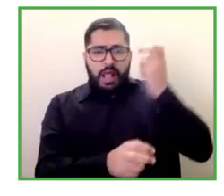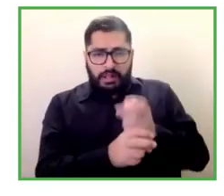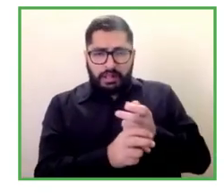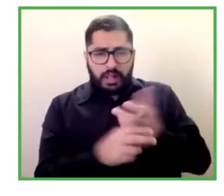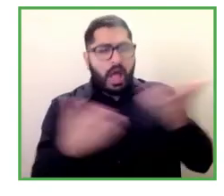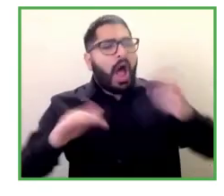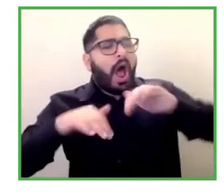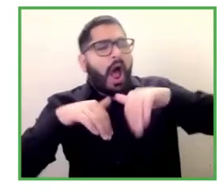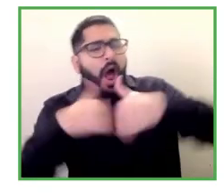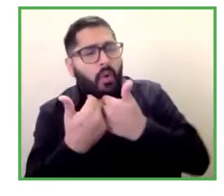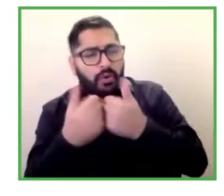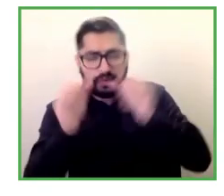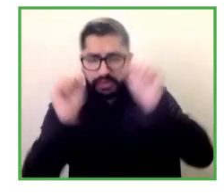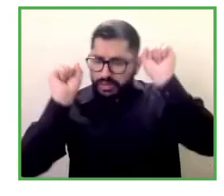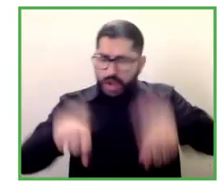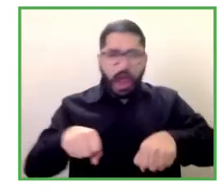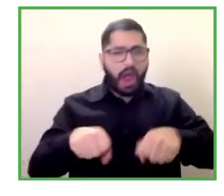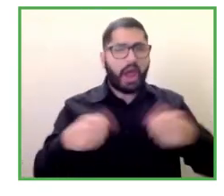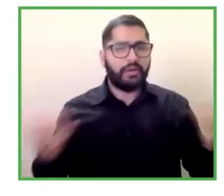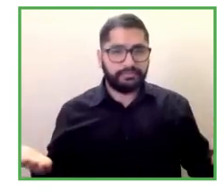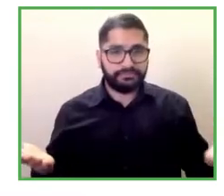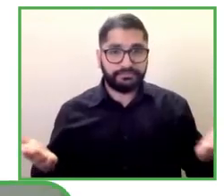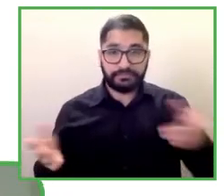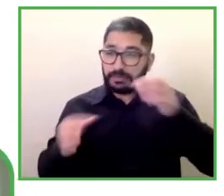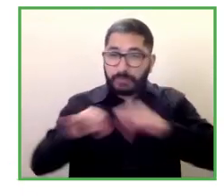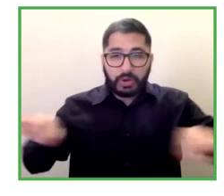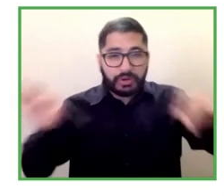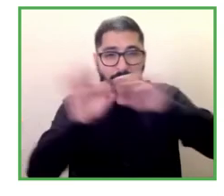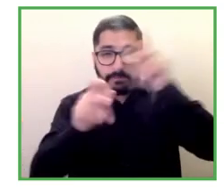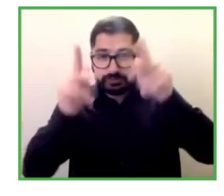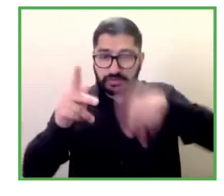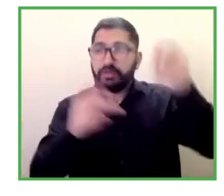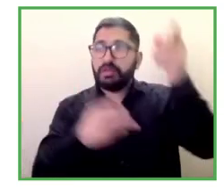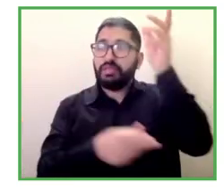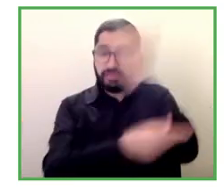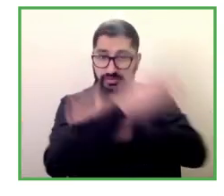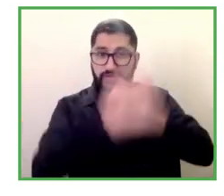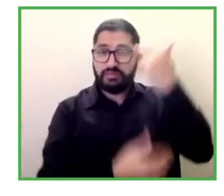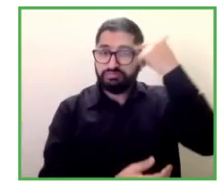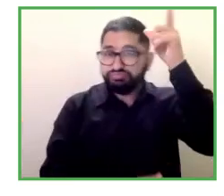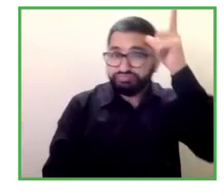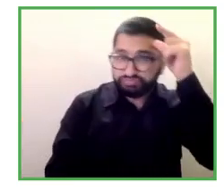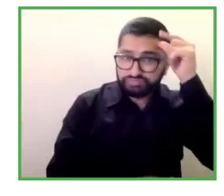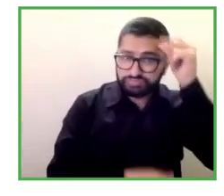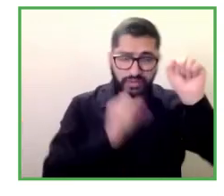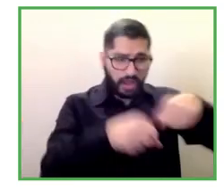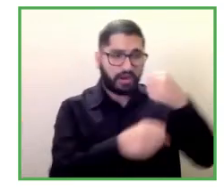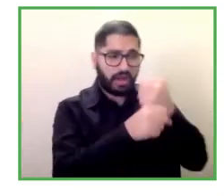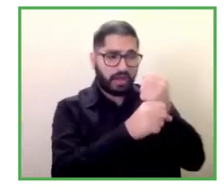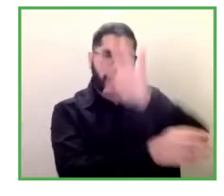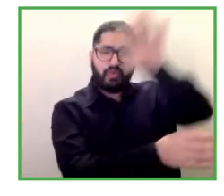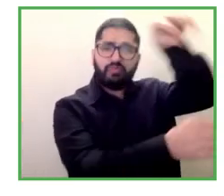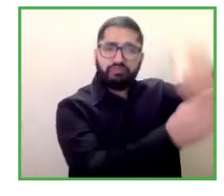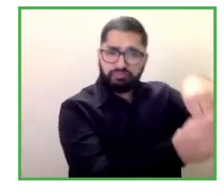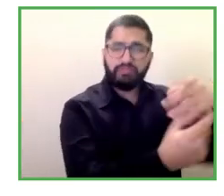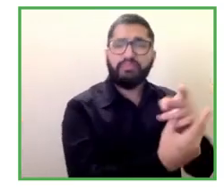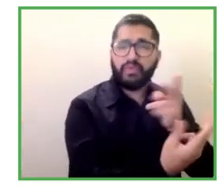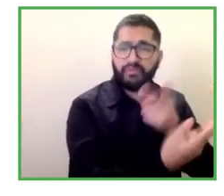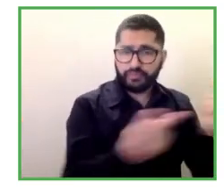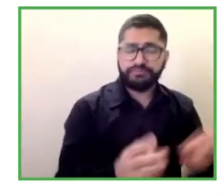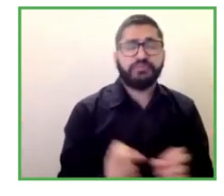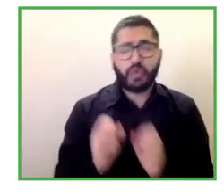this big challenge for inclusion of intellectually disabled people? Well,